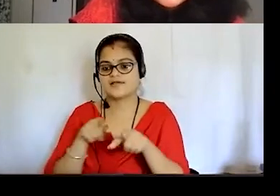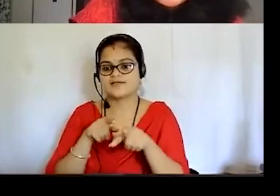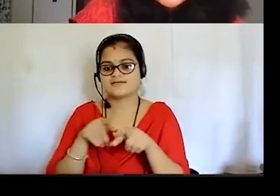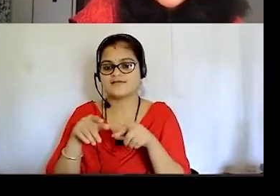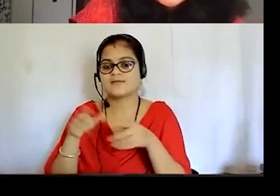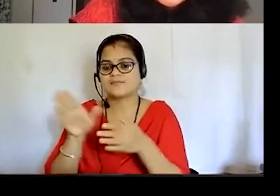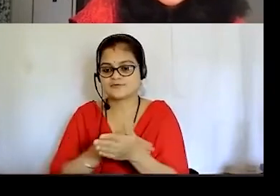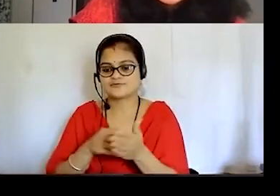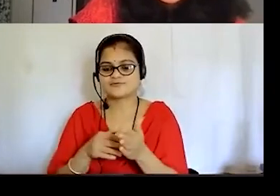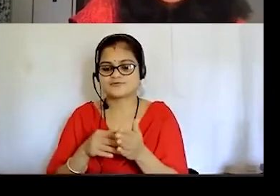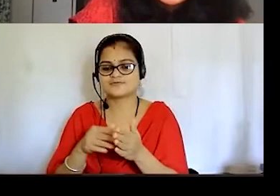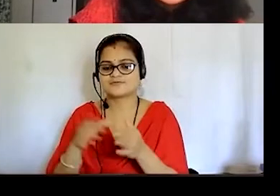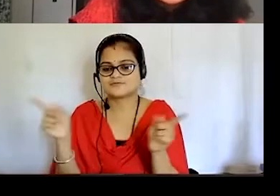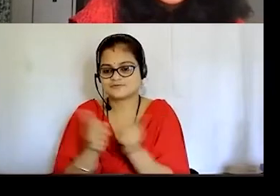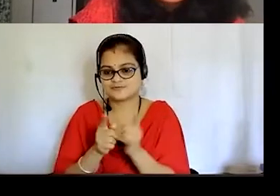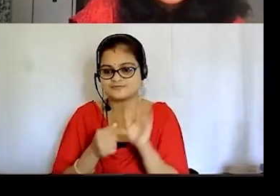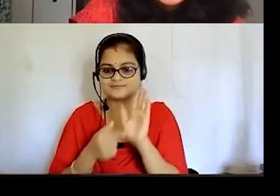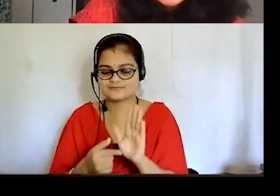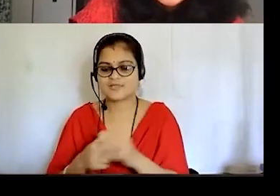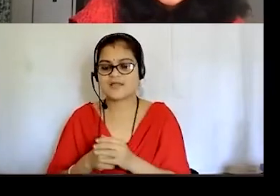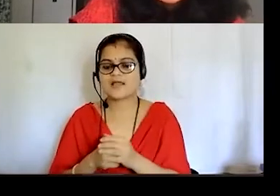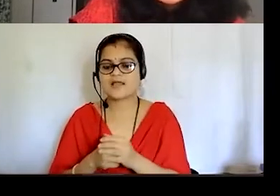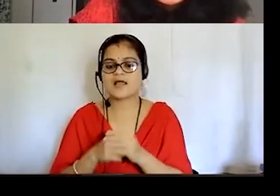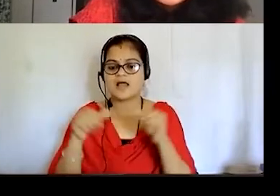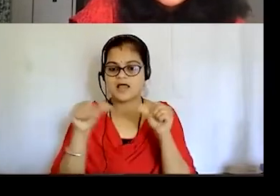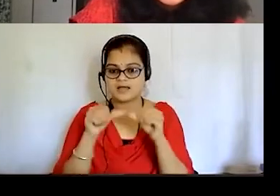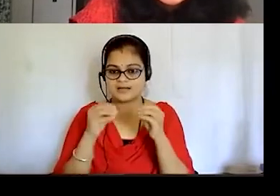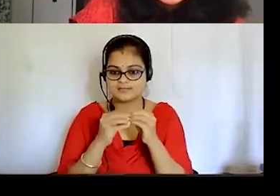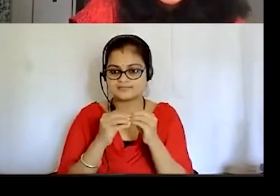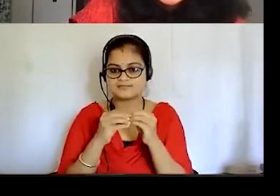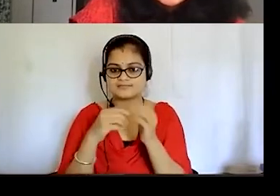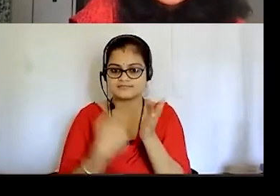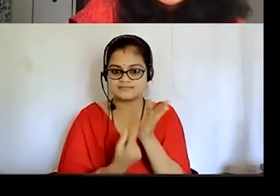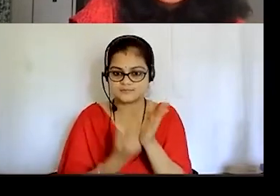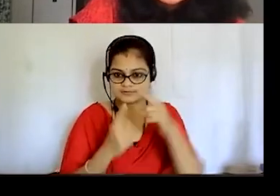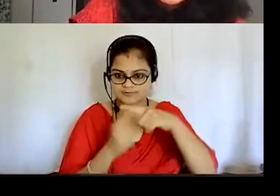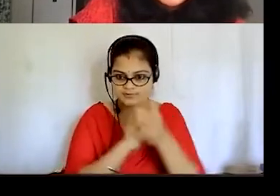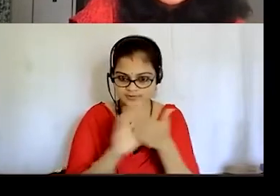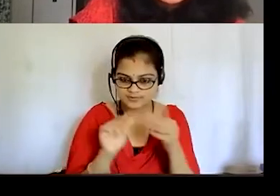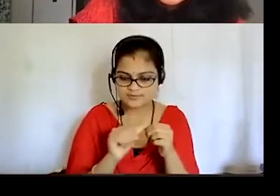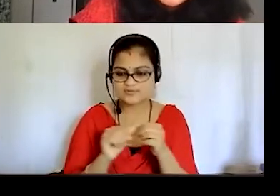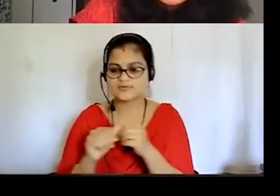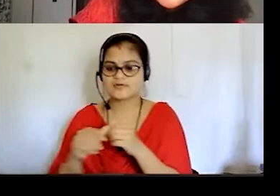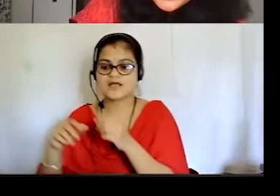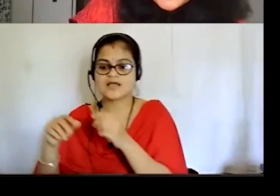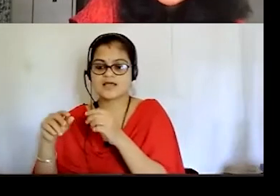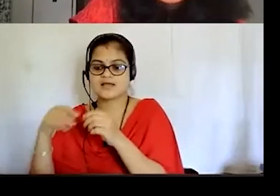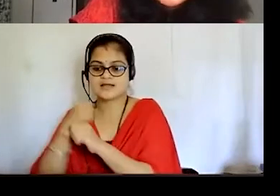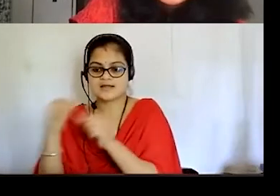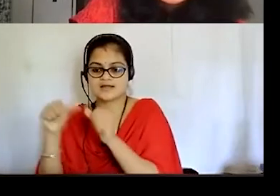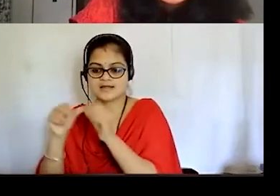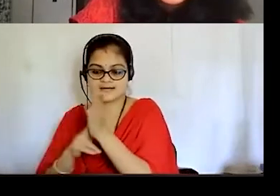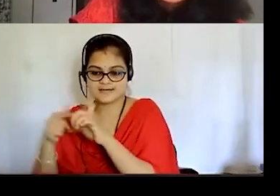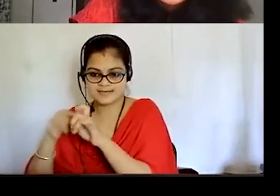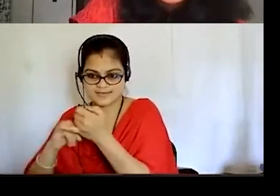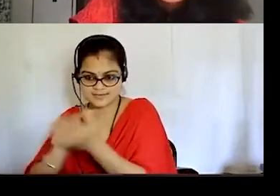this composition. Amrita and Vignesh lead the vocals, accompanied by Shreya on the